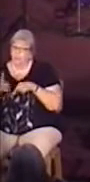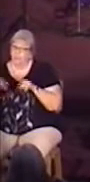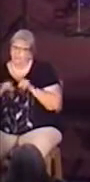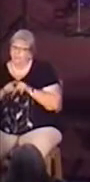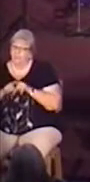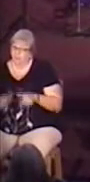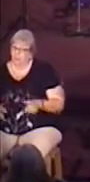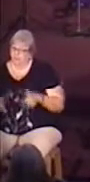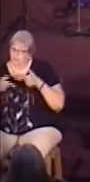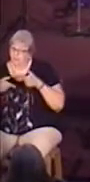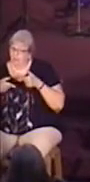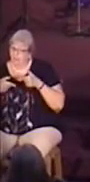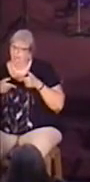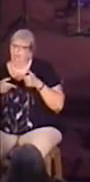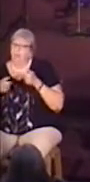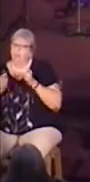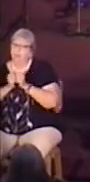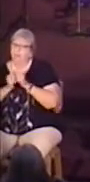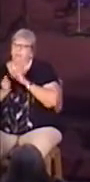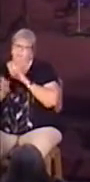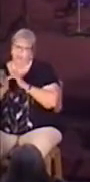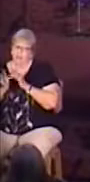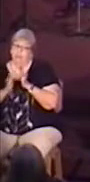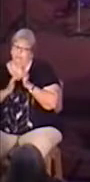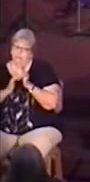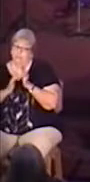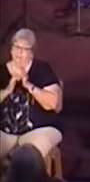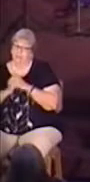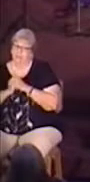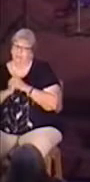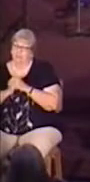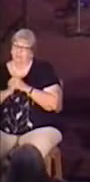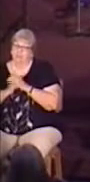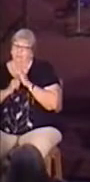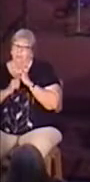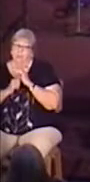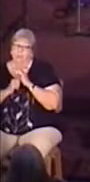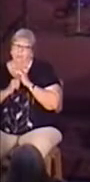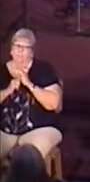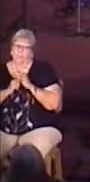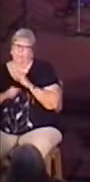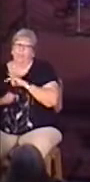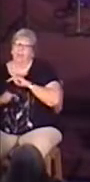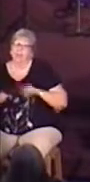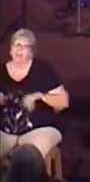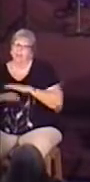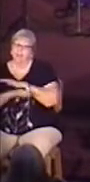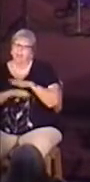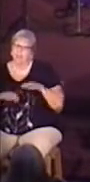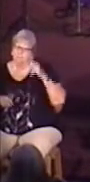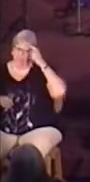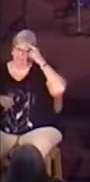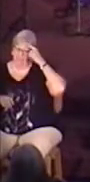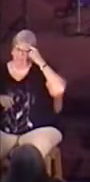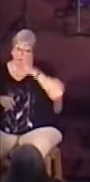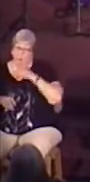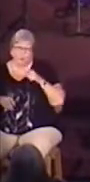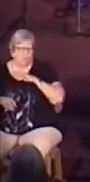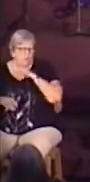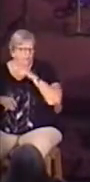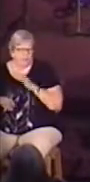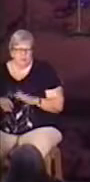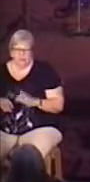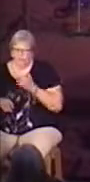lifestyle in Jesus. And so here's the key phrase. Be kingdom-minded. You will never go wrong